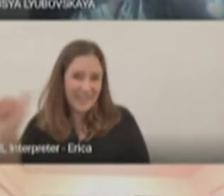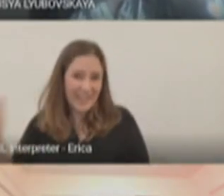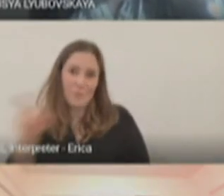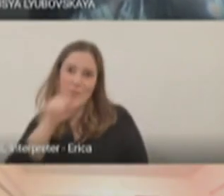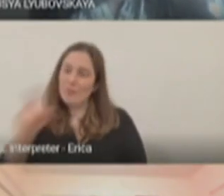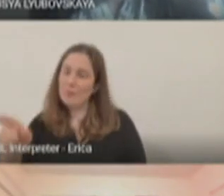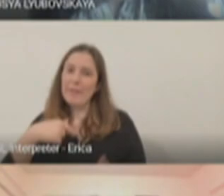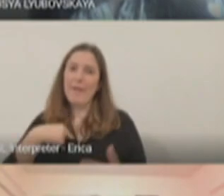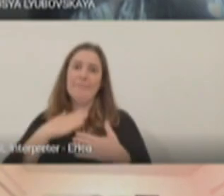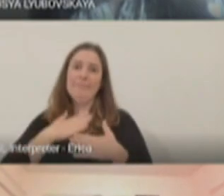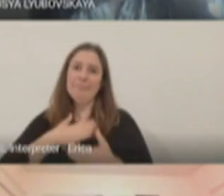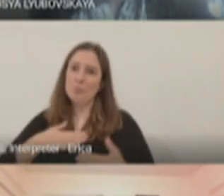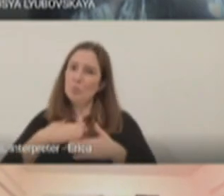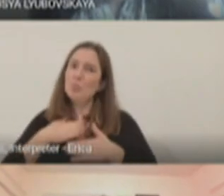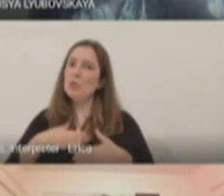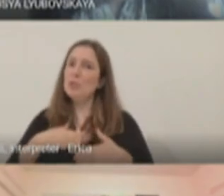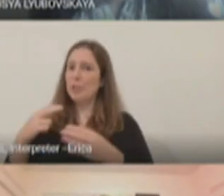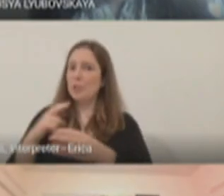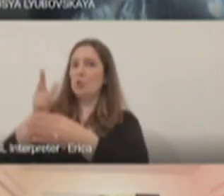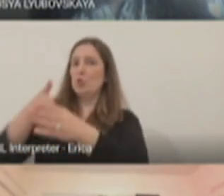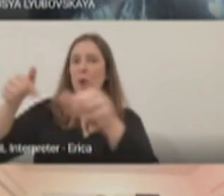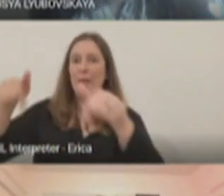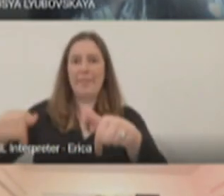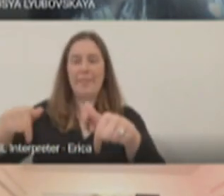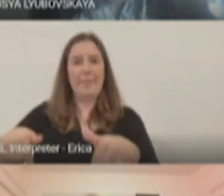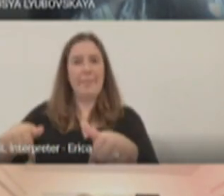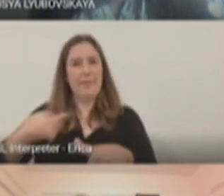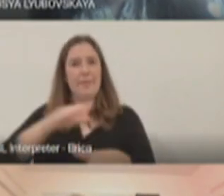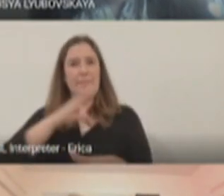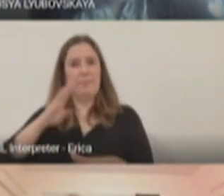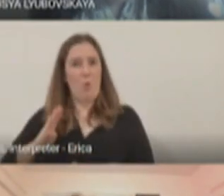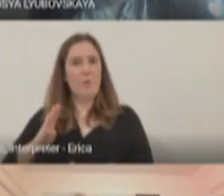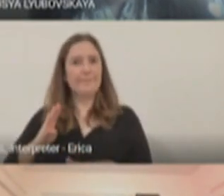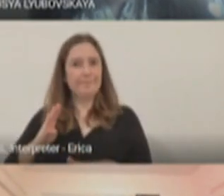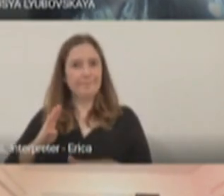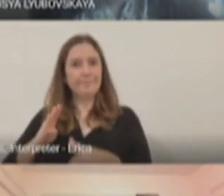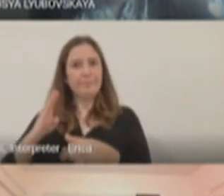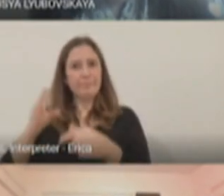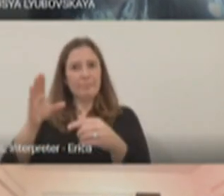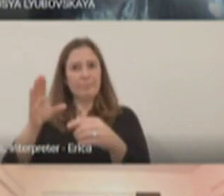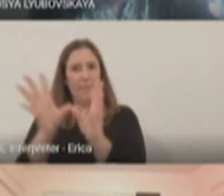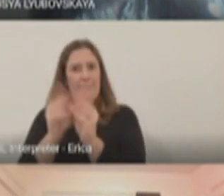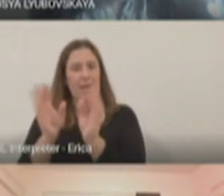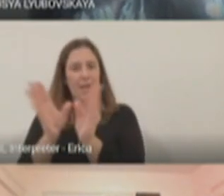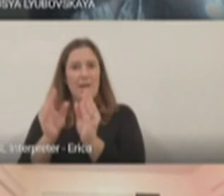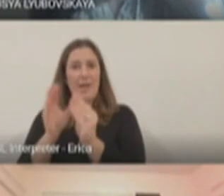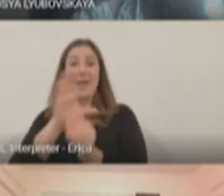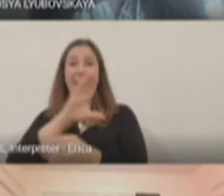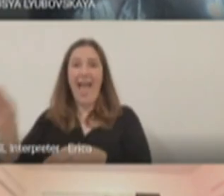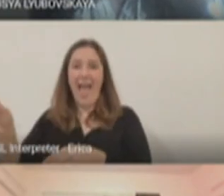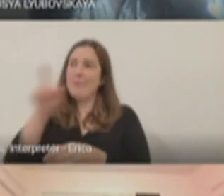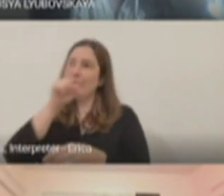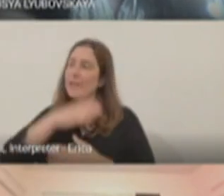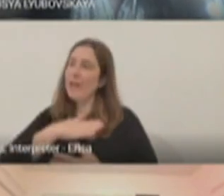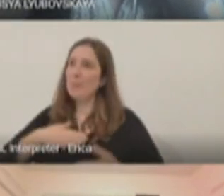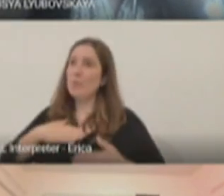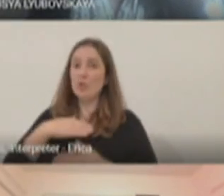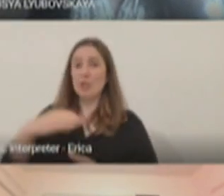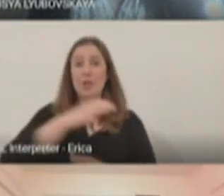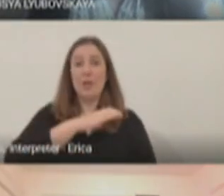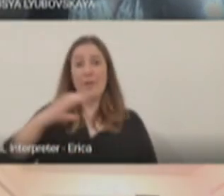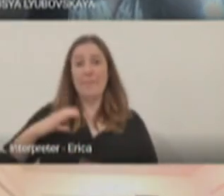and grateful to have Commissioner McCosh as part of, and the department as part of my cabinet and the work that we